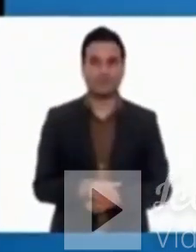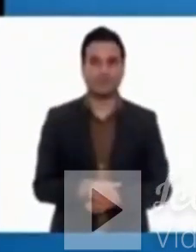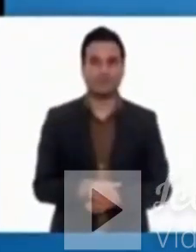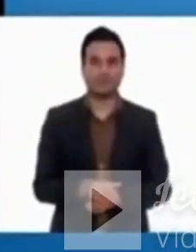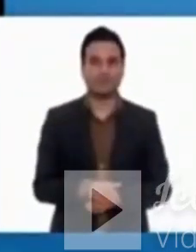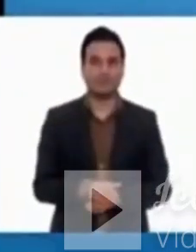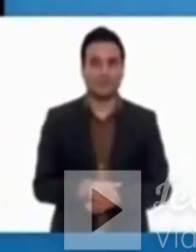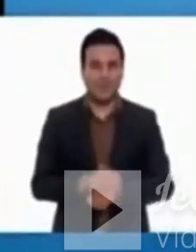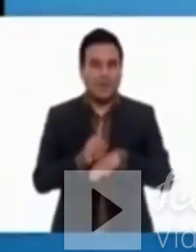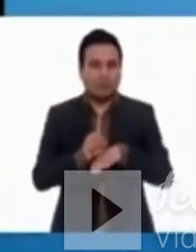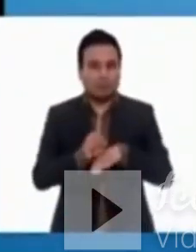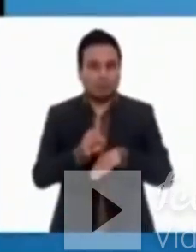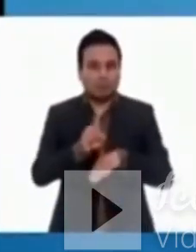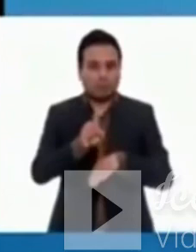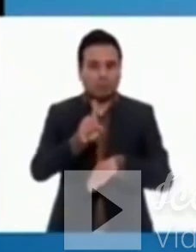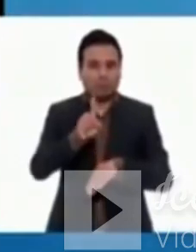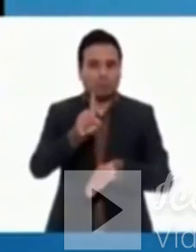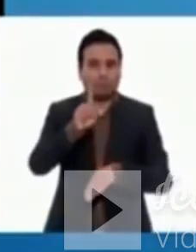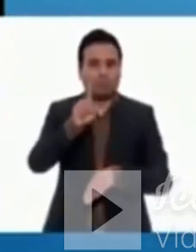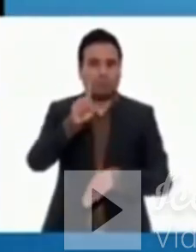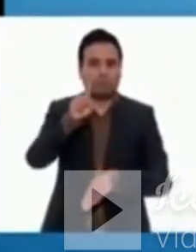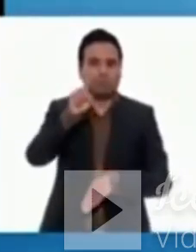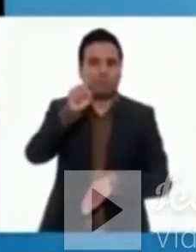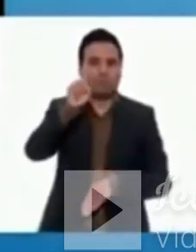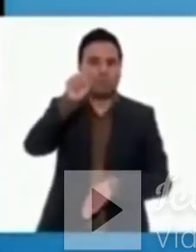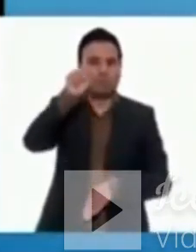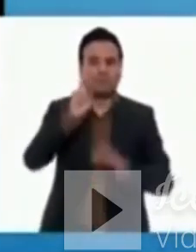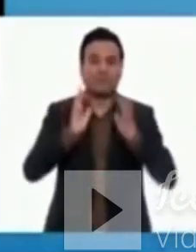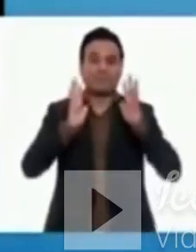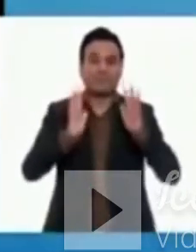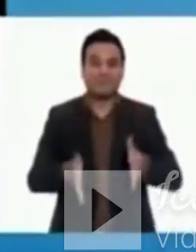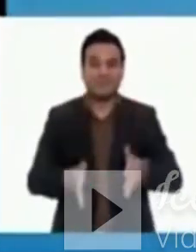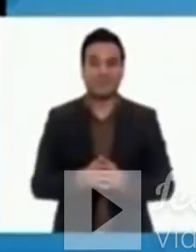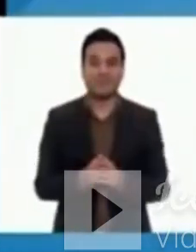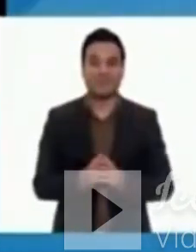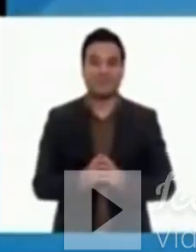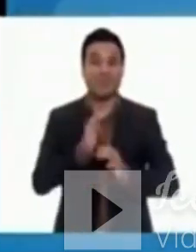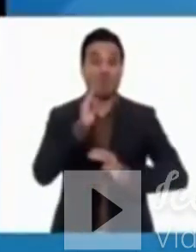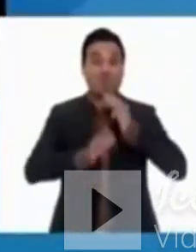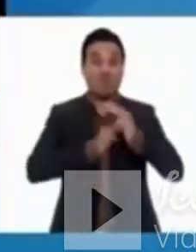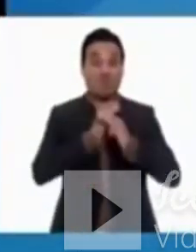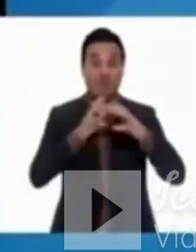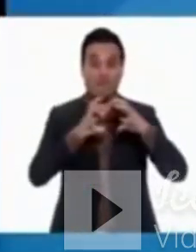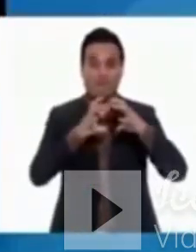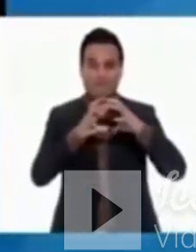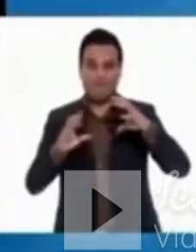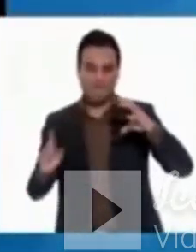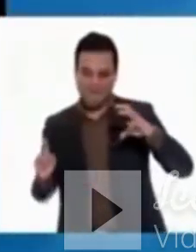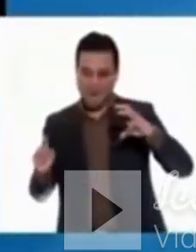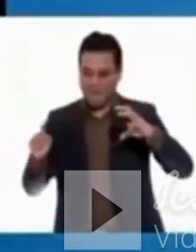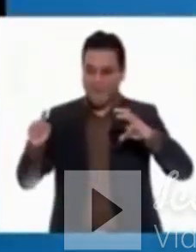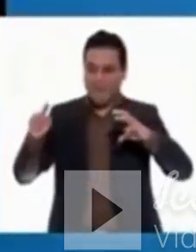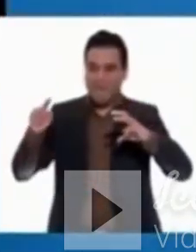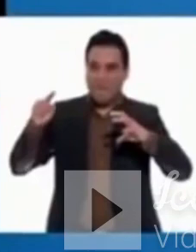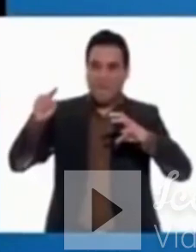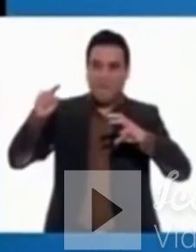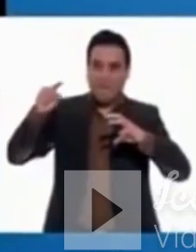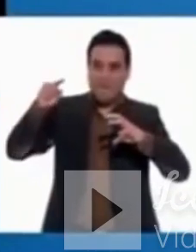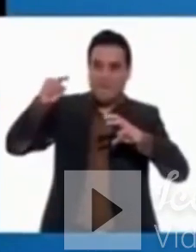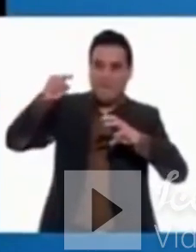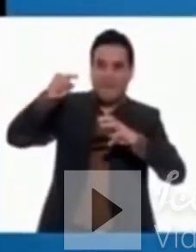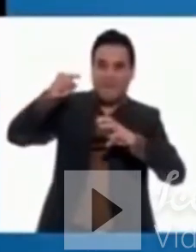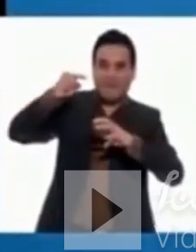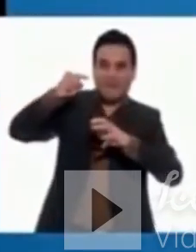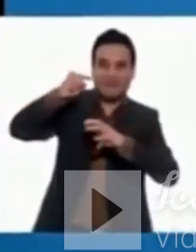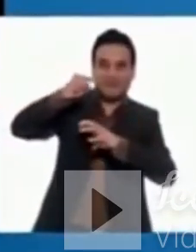at 7:51. In Earth orbit, the horizon is just slightly curved. When you head on out to the moon, that horizon slowly